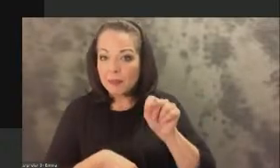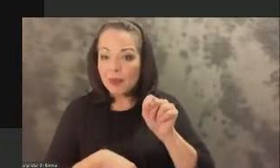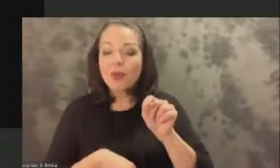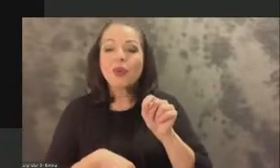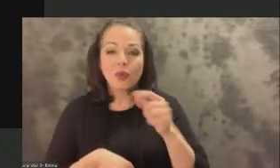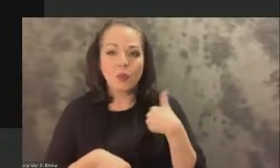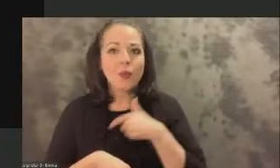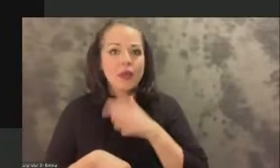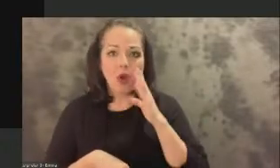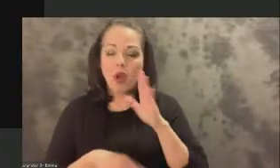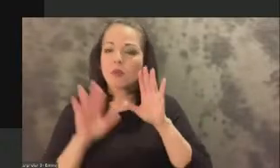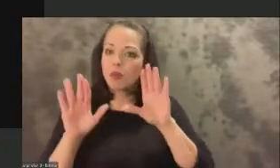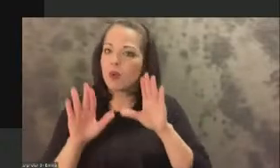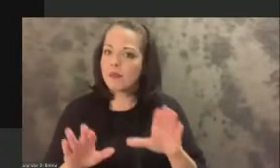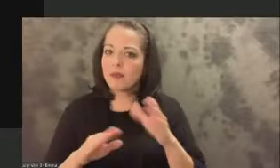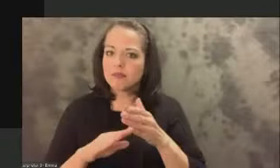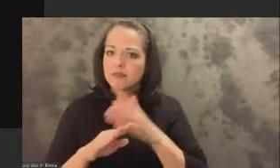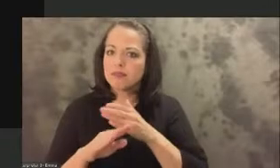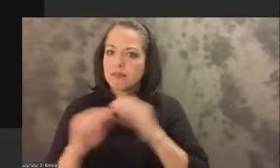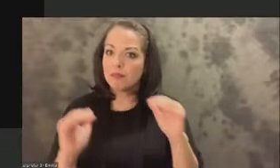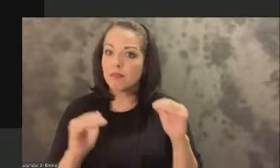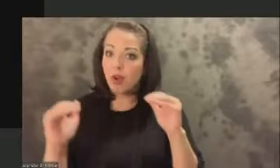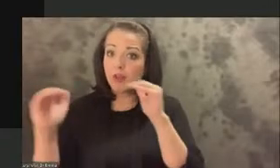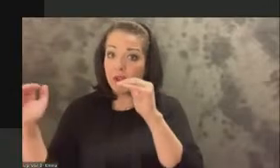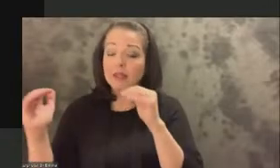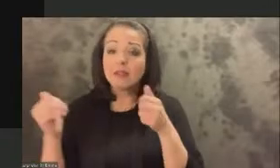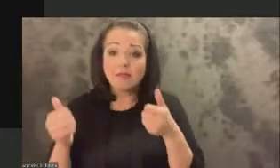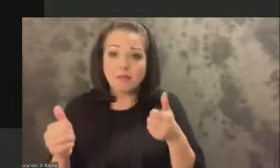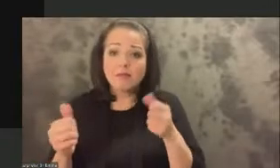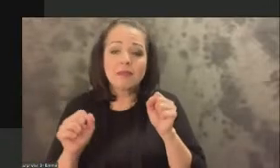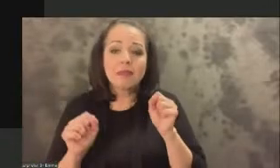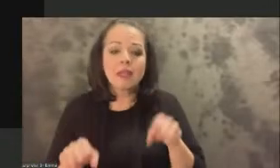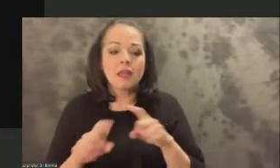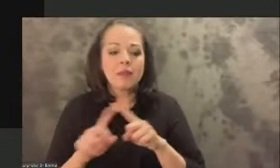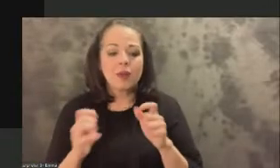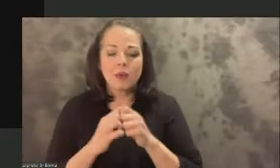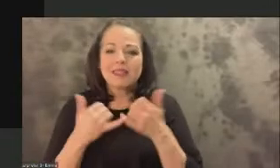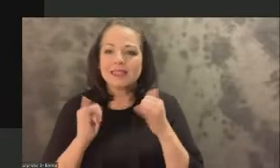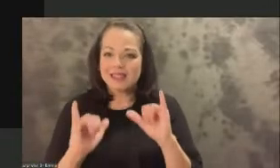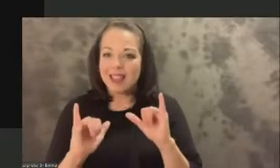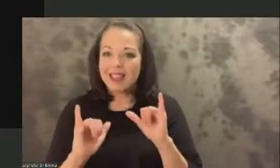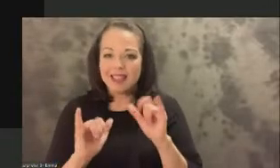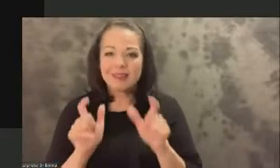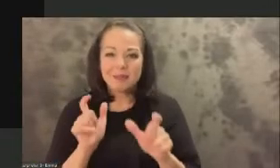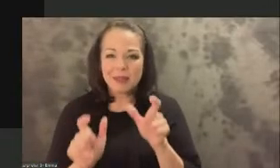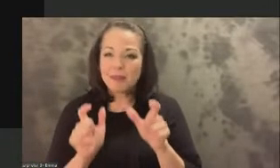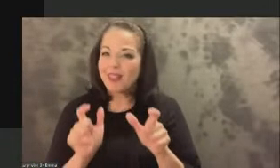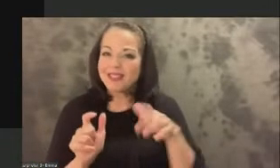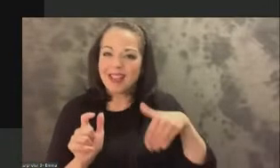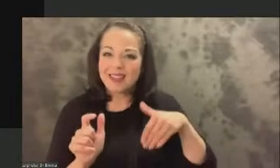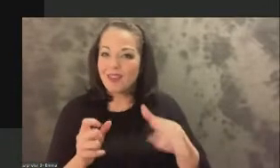making wonderful progress with the vaccines and people getting vaccinated.